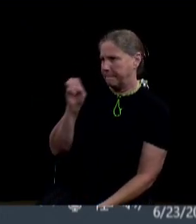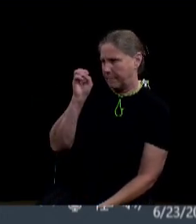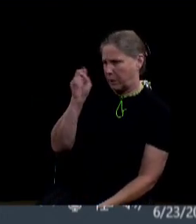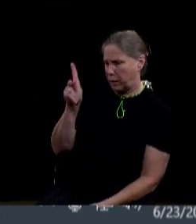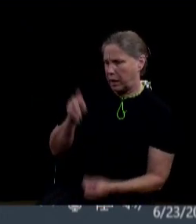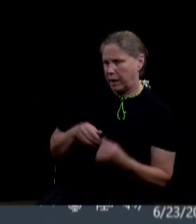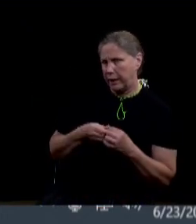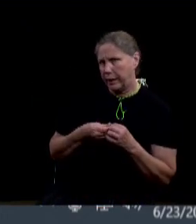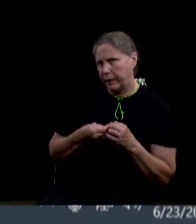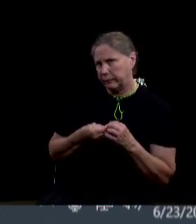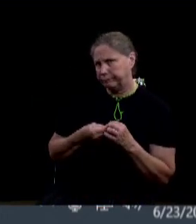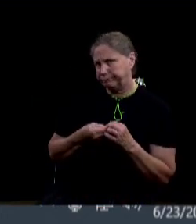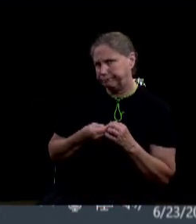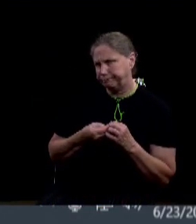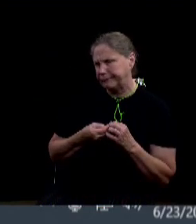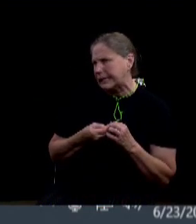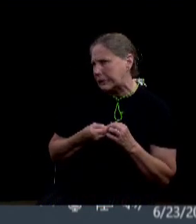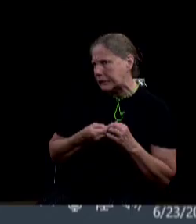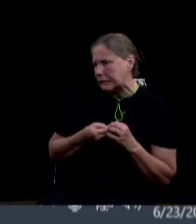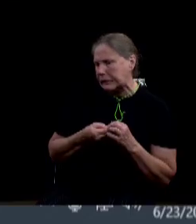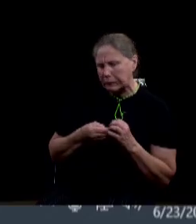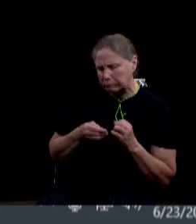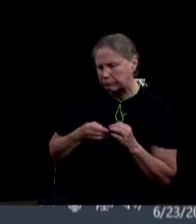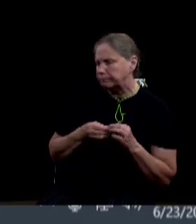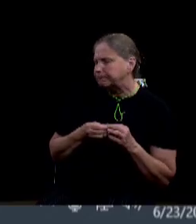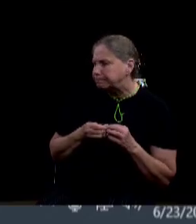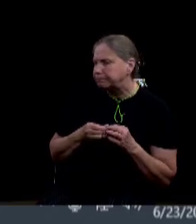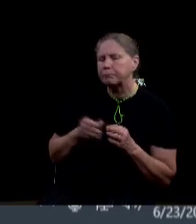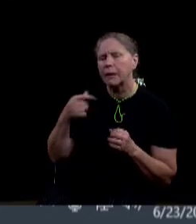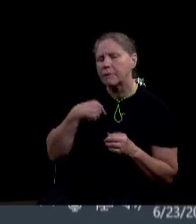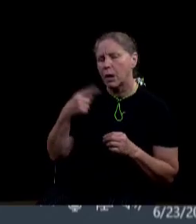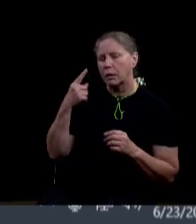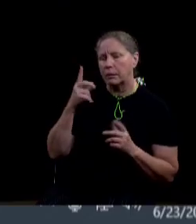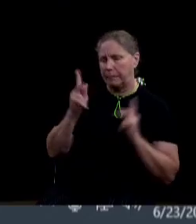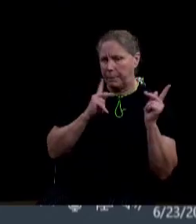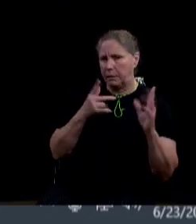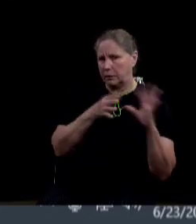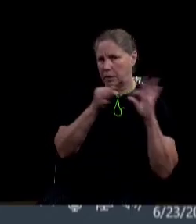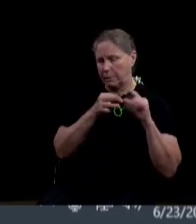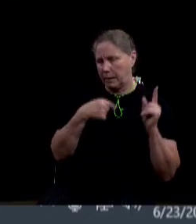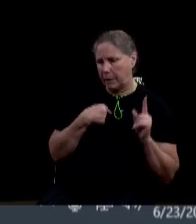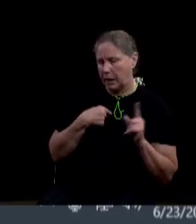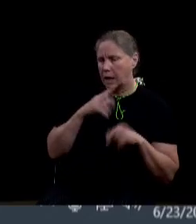I've heard from people that we need to just establish herd immunity.